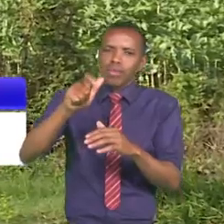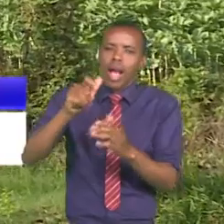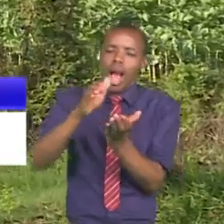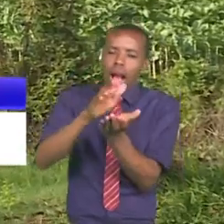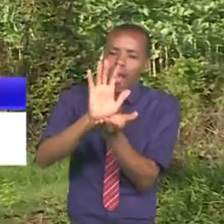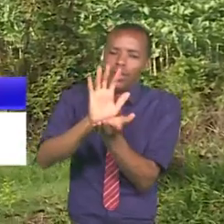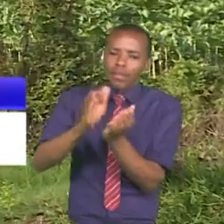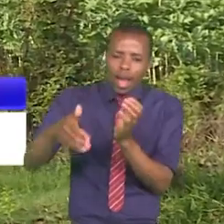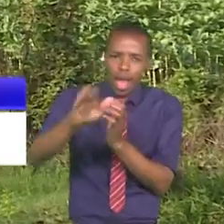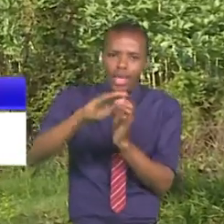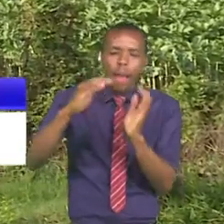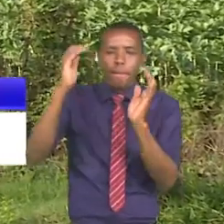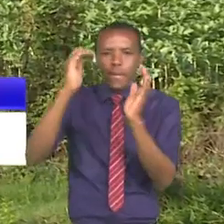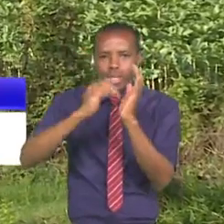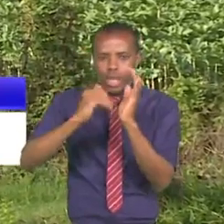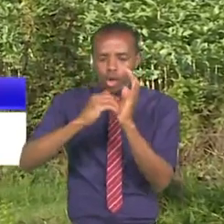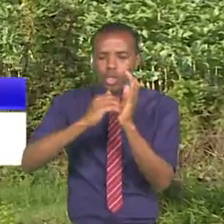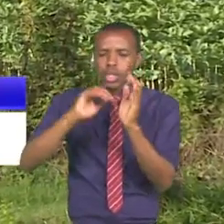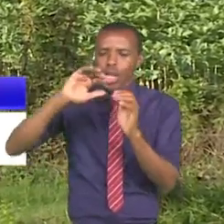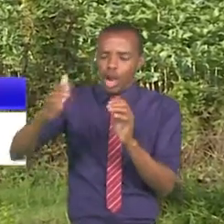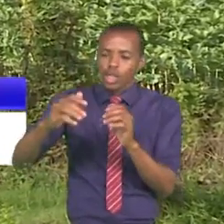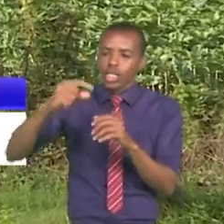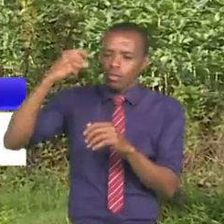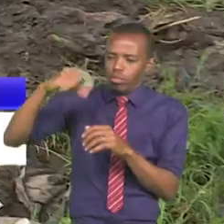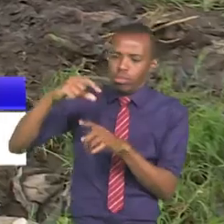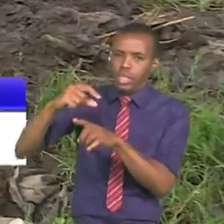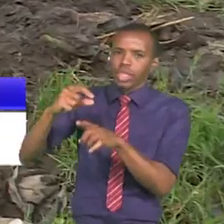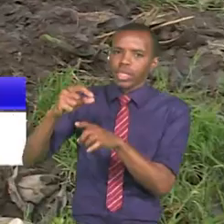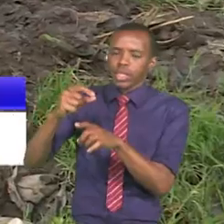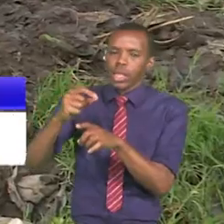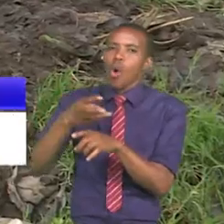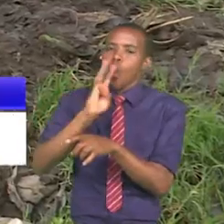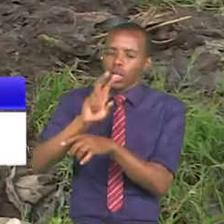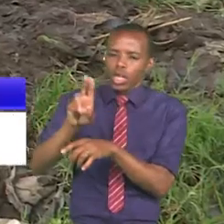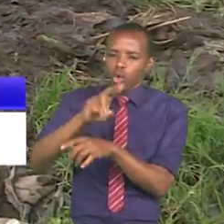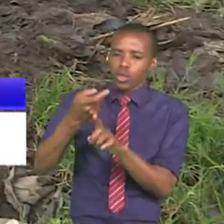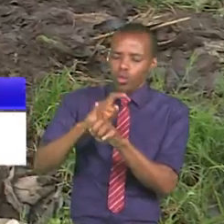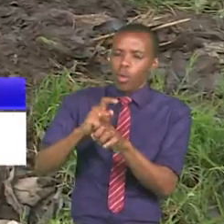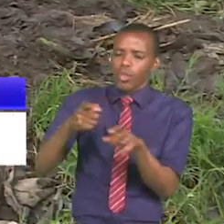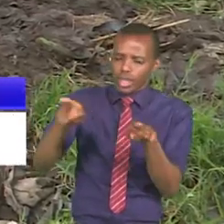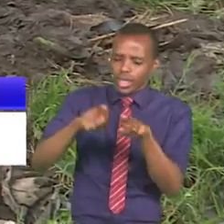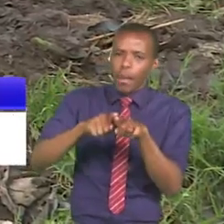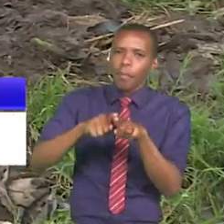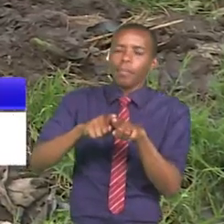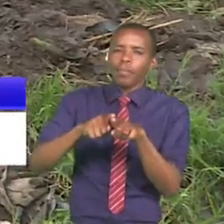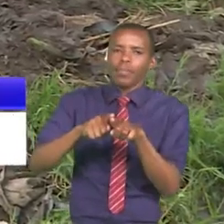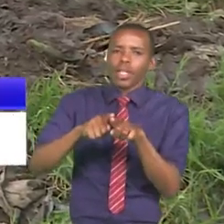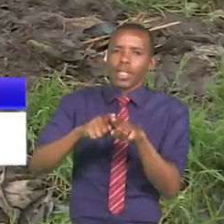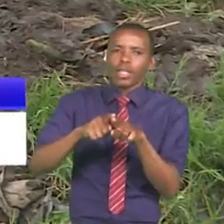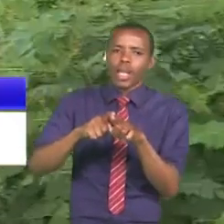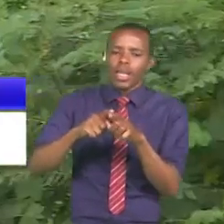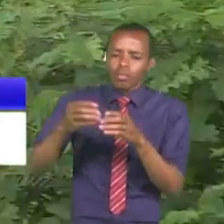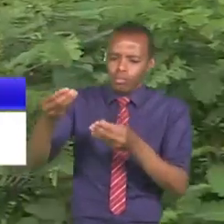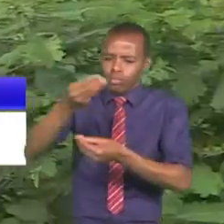area, Machakos County, these vegetables irrigated using water from Bagathi River are taken to the